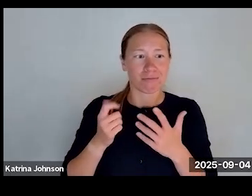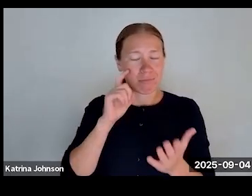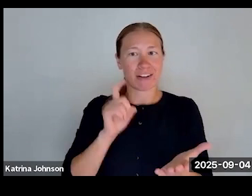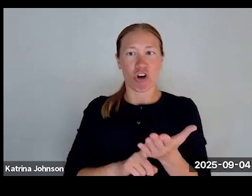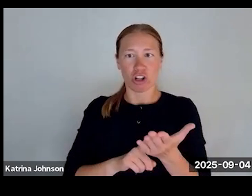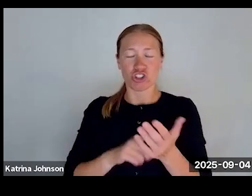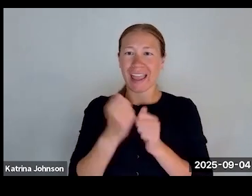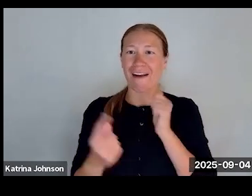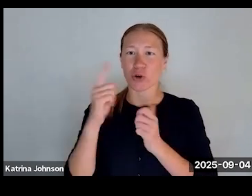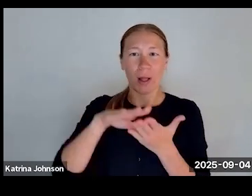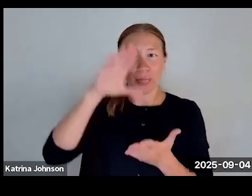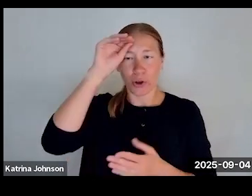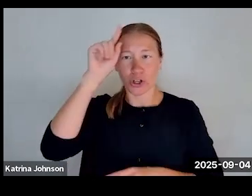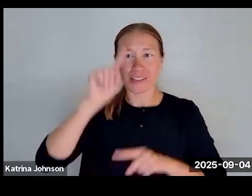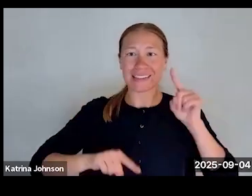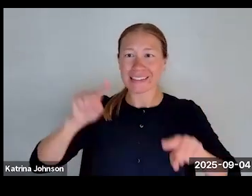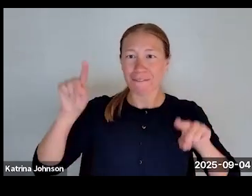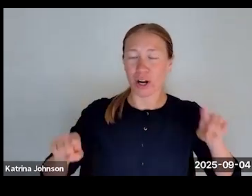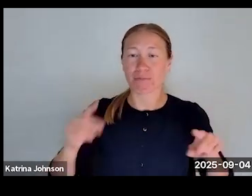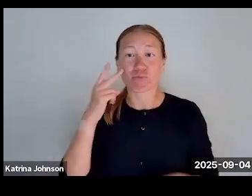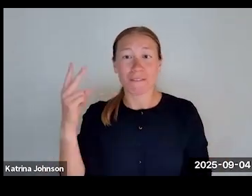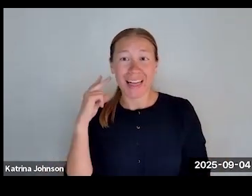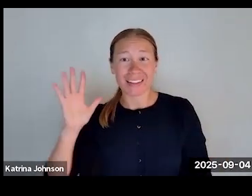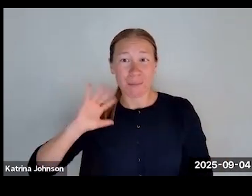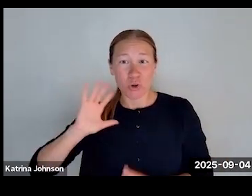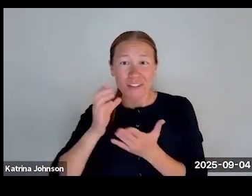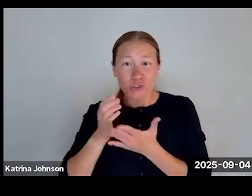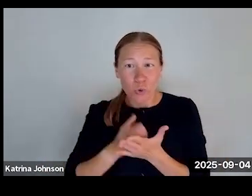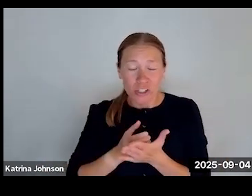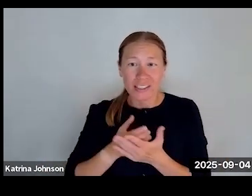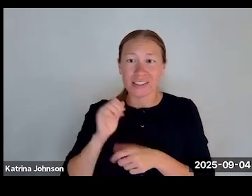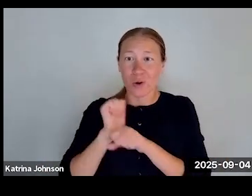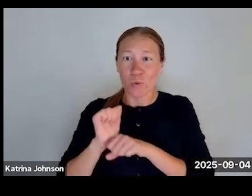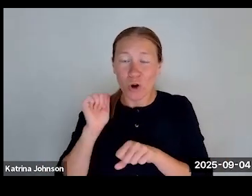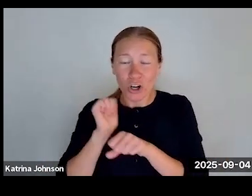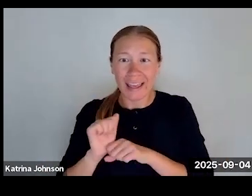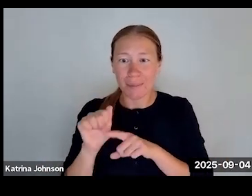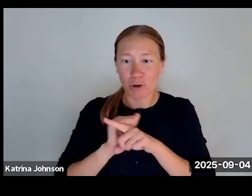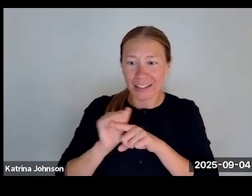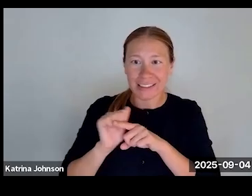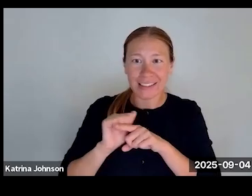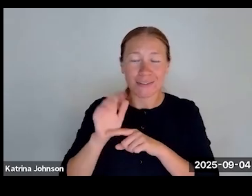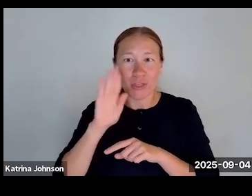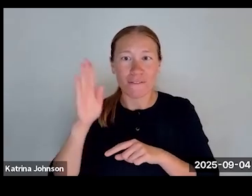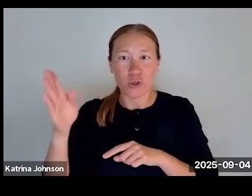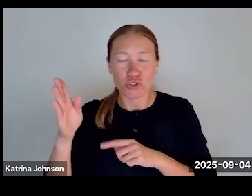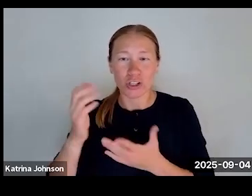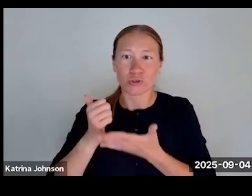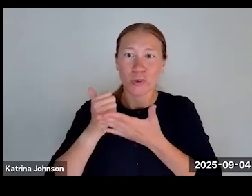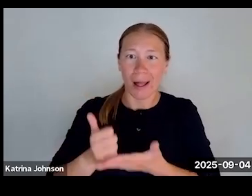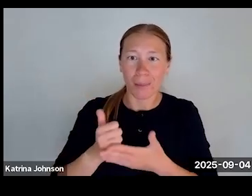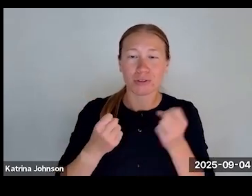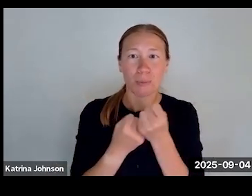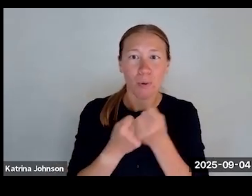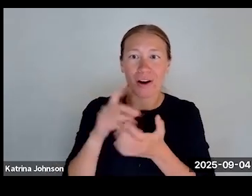makes space for everyone to reflect on their past courses and working practices, which gives us insight to design